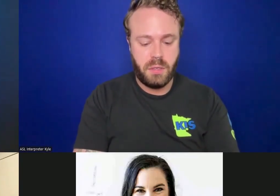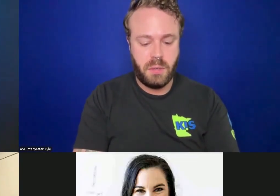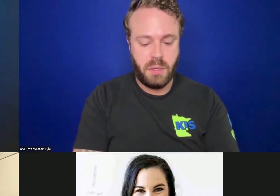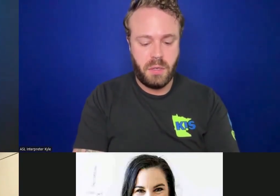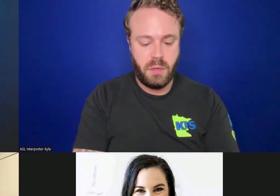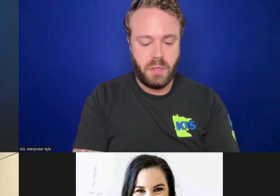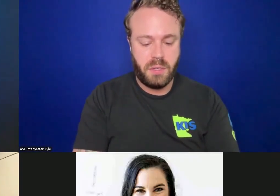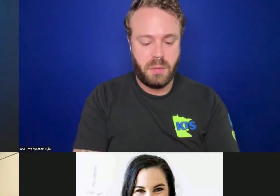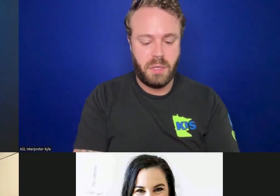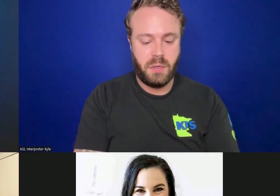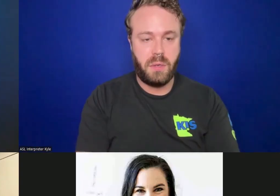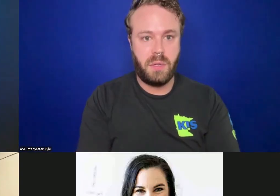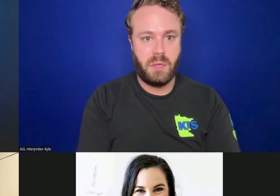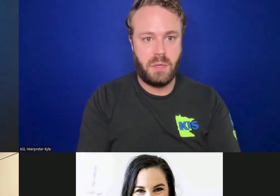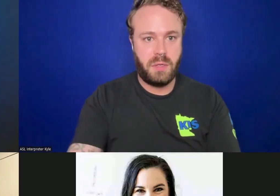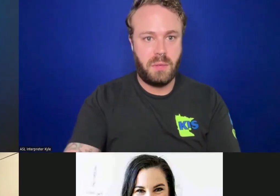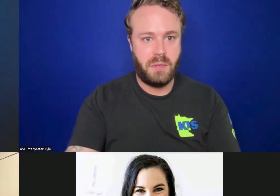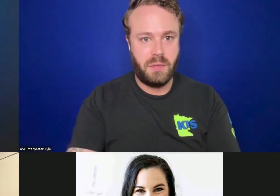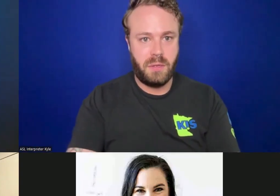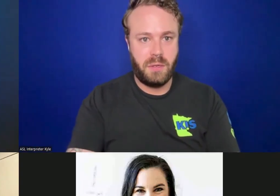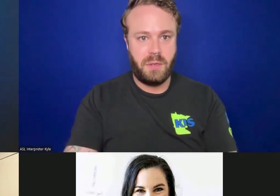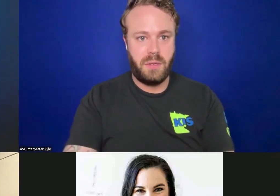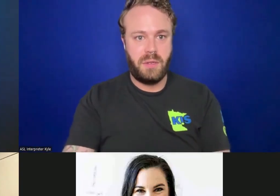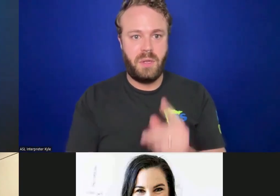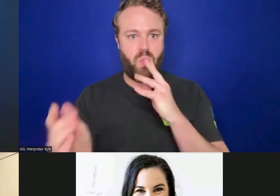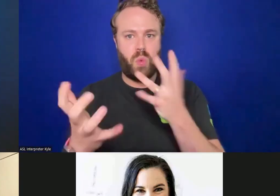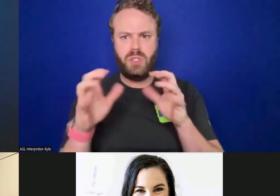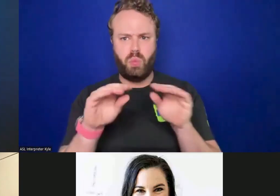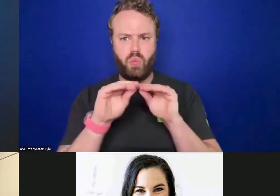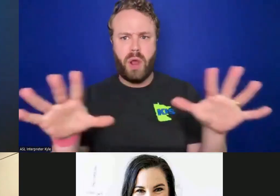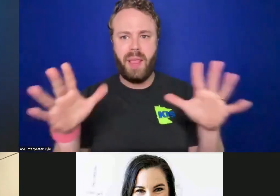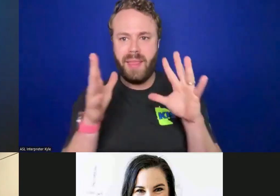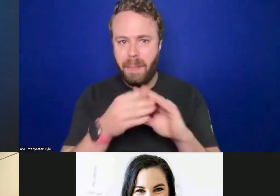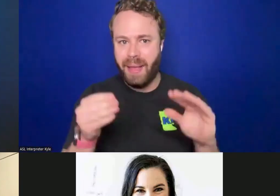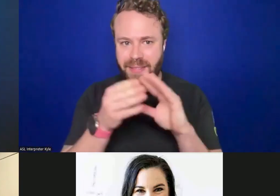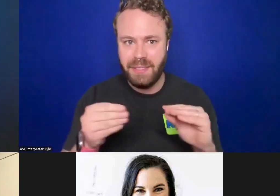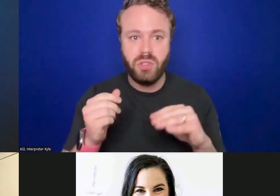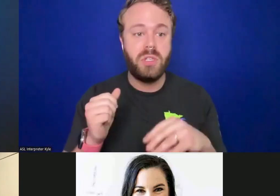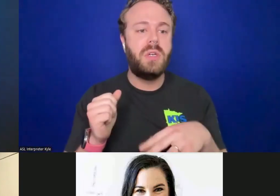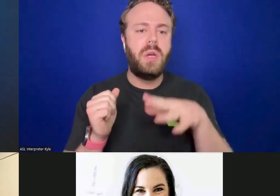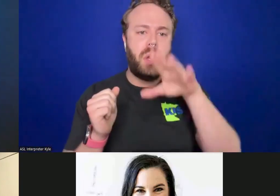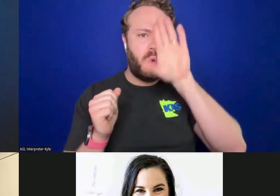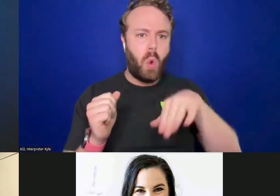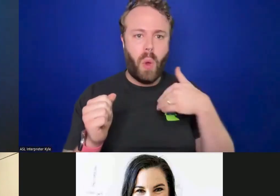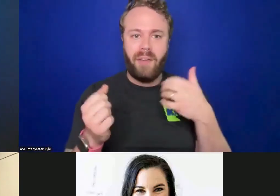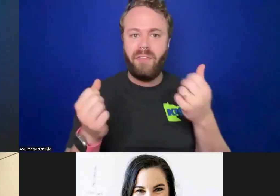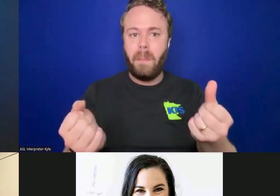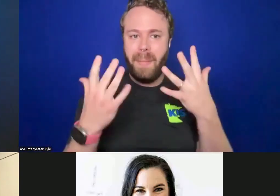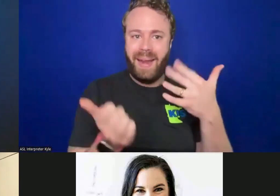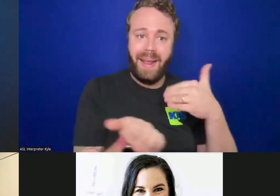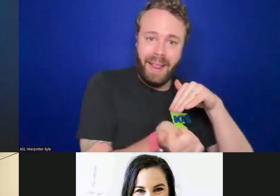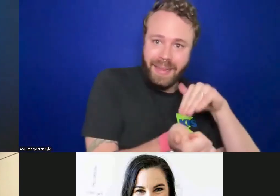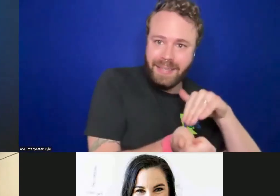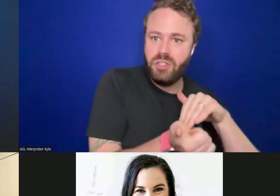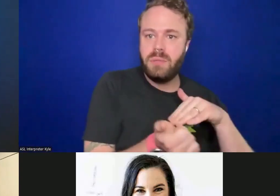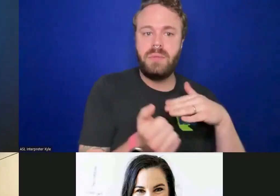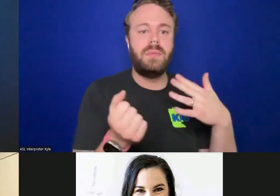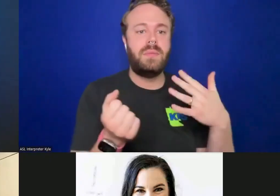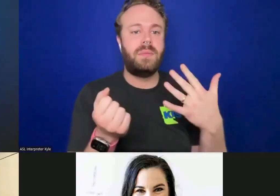message, as far as we can. I know we have a number of clinicians and public health professionals who are on the